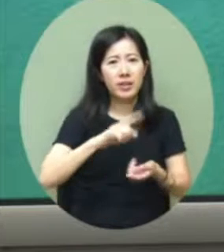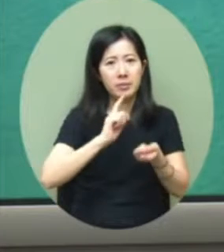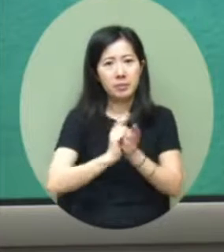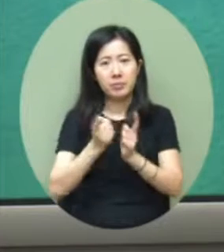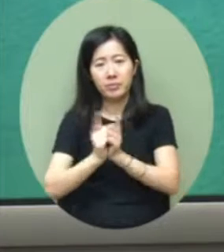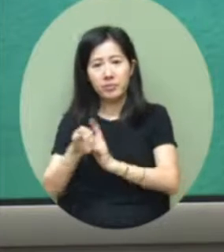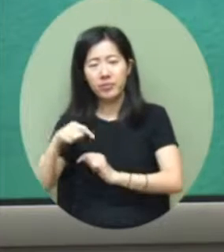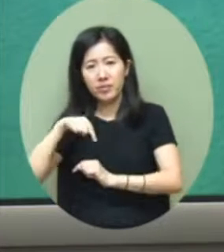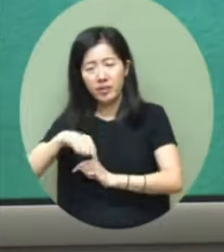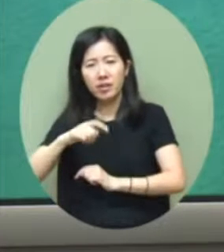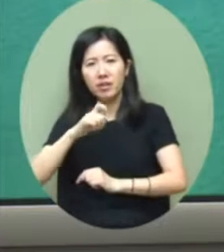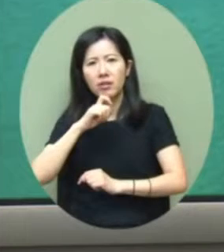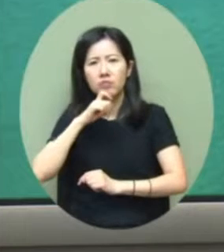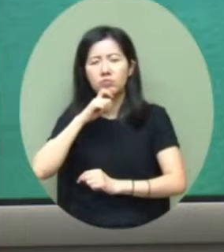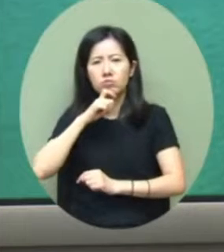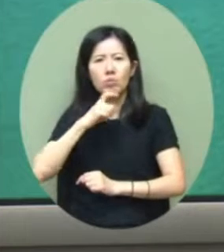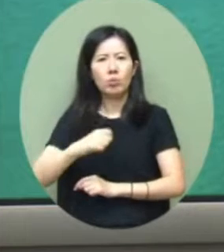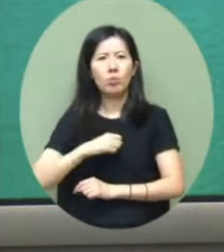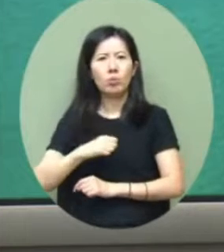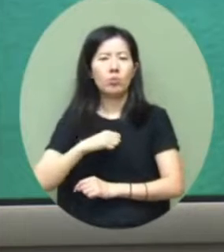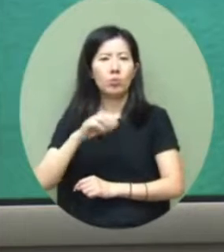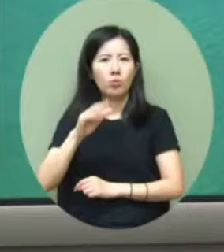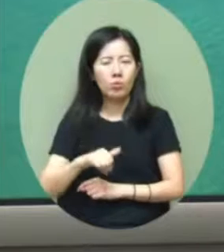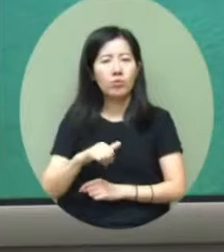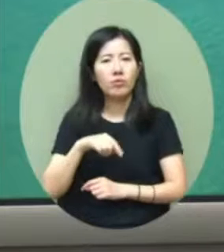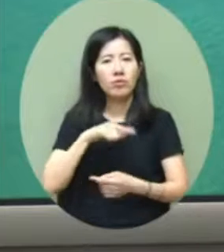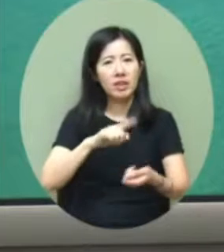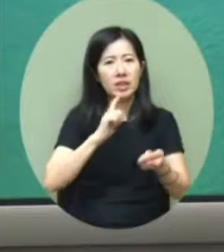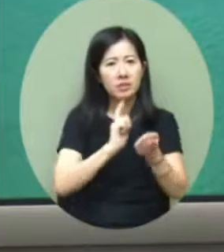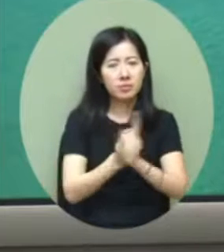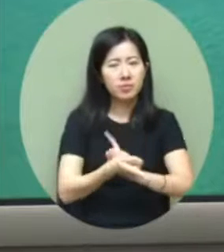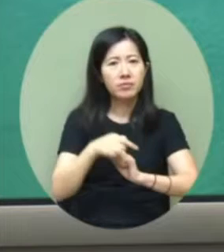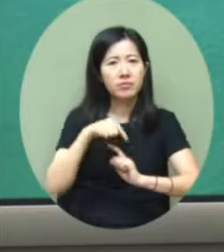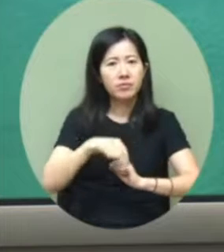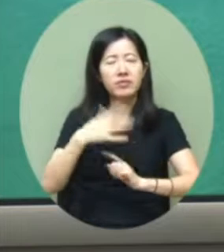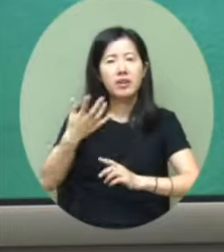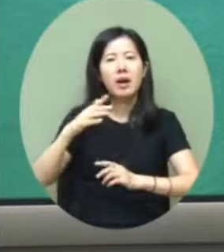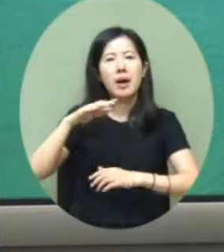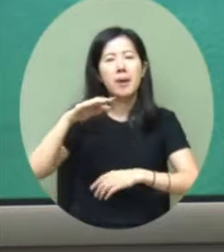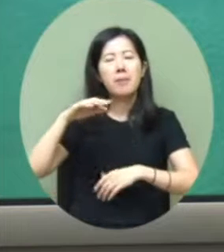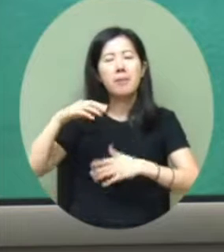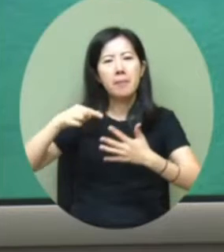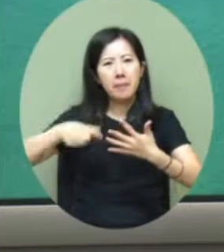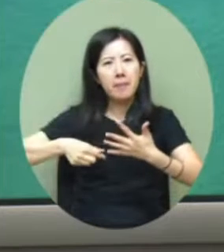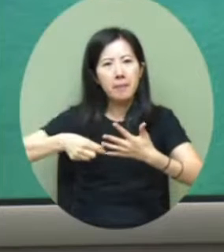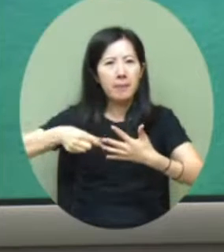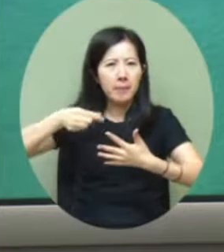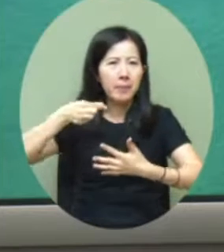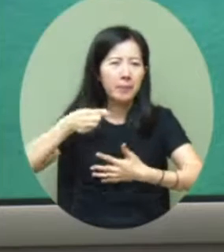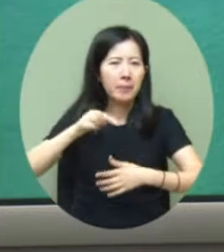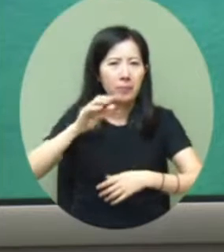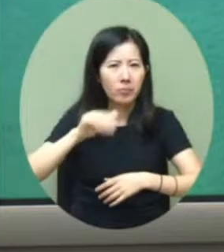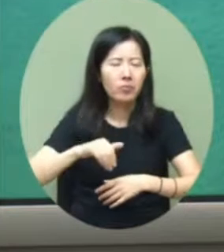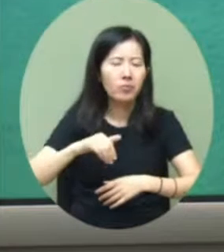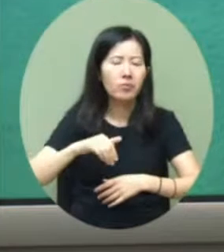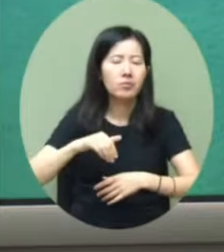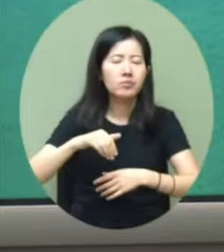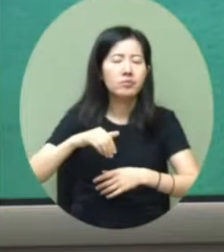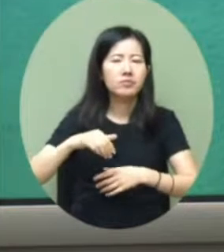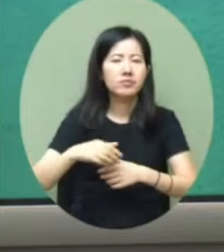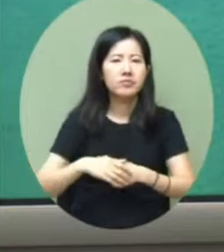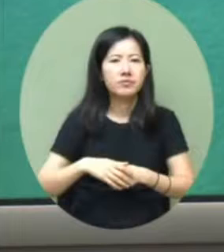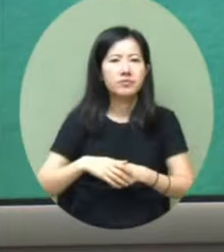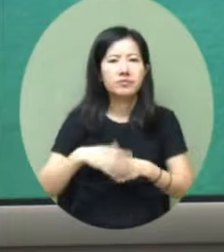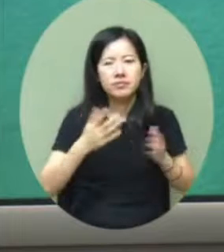These measures do not have a huge impact on our daily life. One of the reasons is that there are